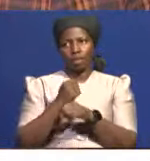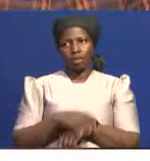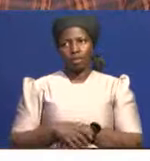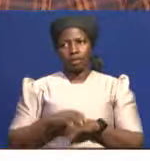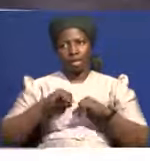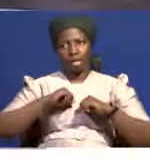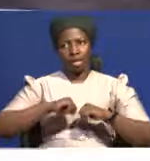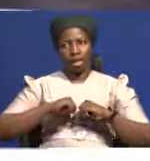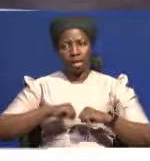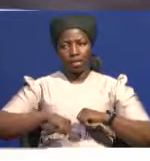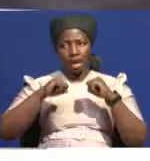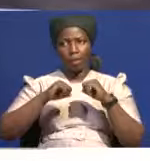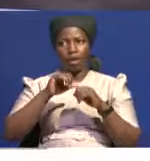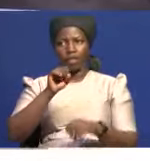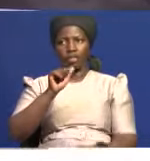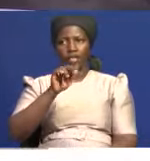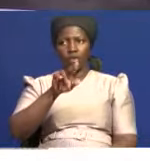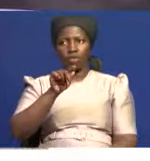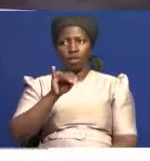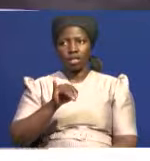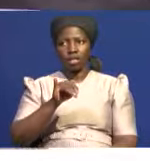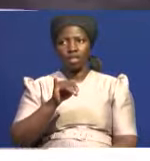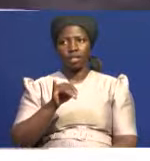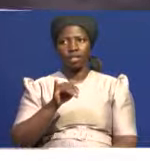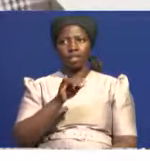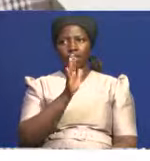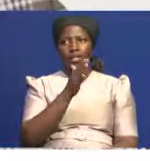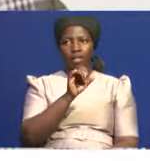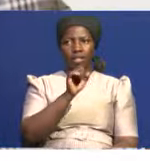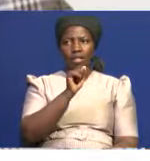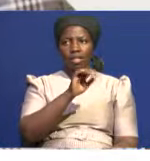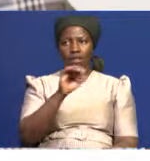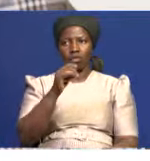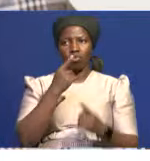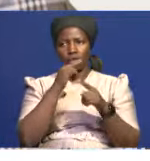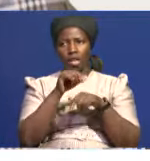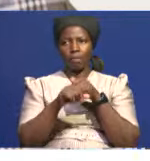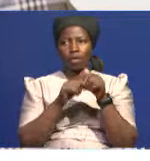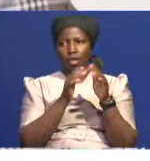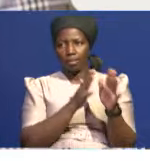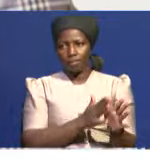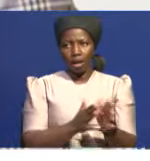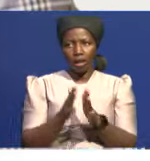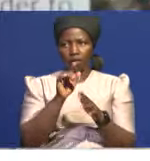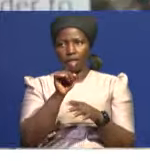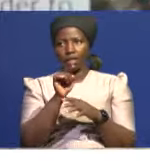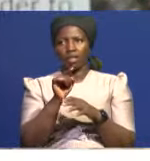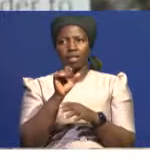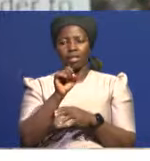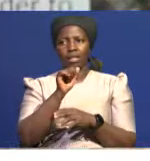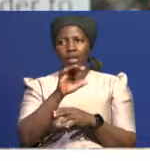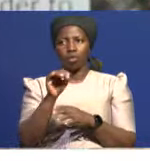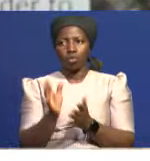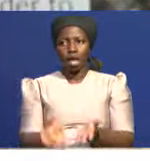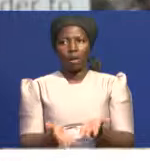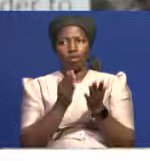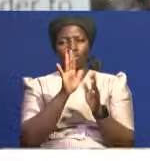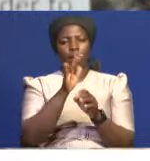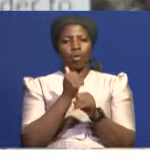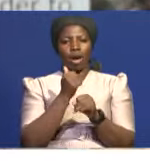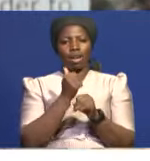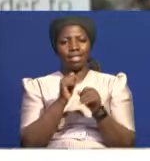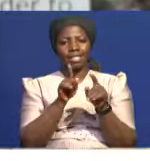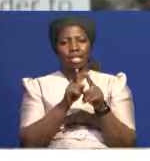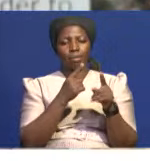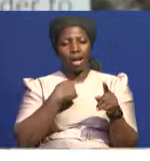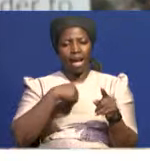cha akiba na mikopo cha Sauti Eli Ndwiga alizungumzia mpango wa chama hicho wa kuimarisha utendakazi wake. We are also focusing and